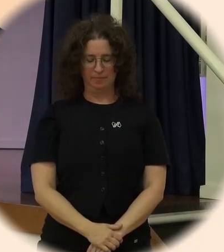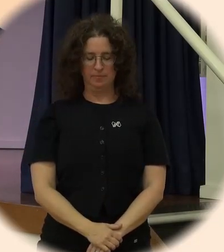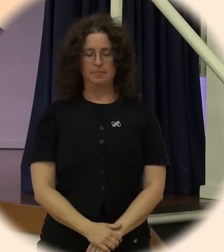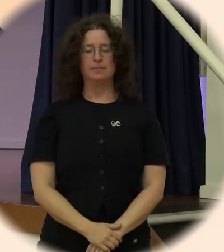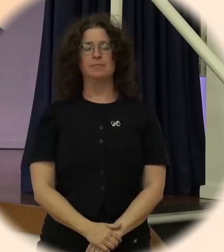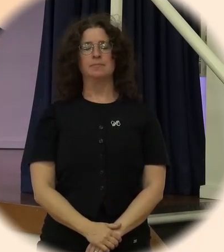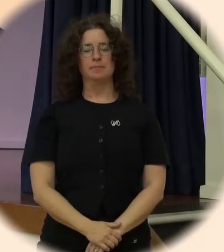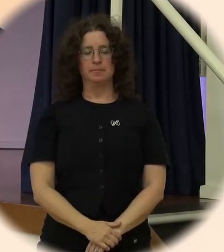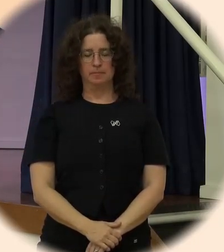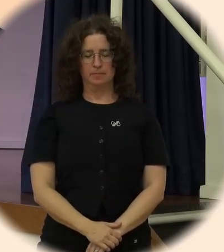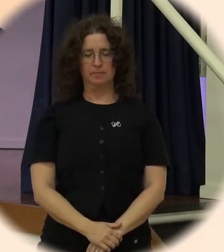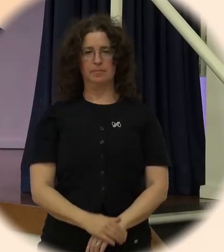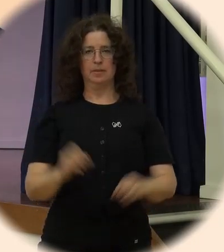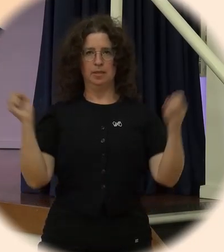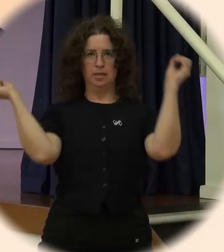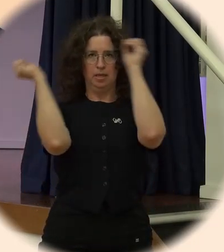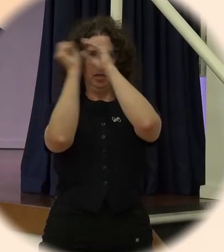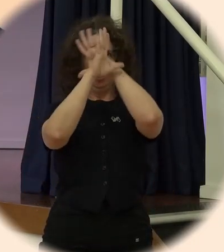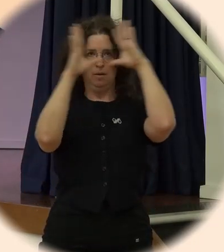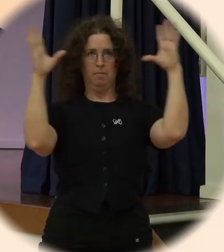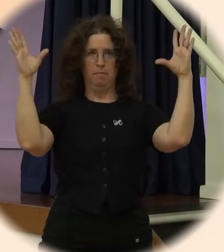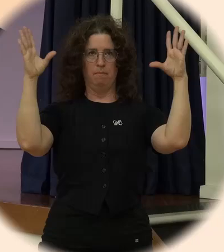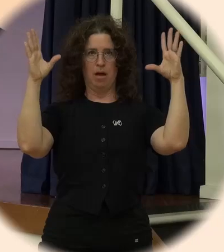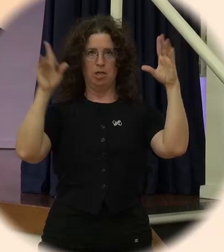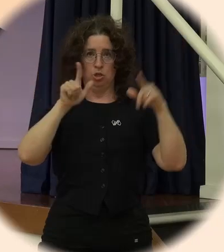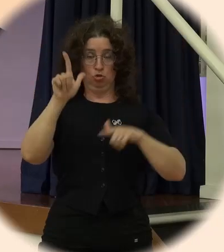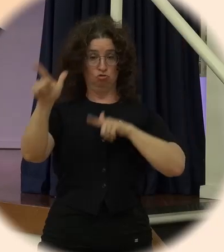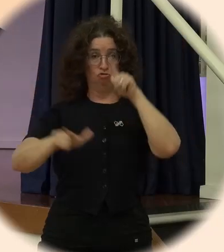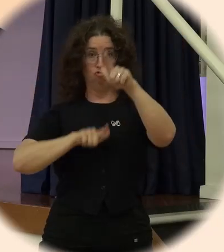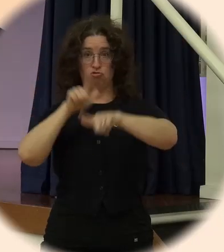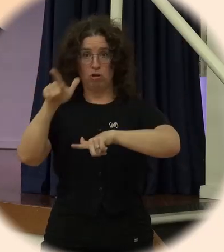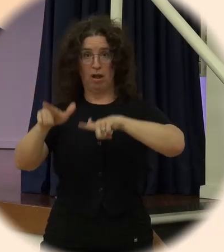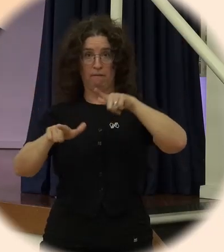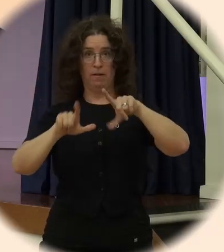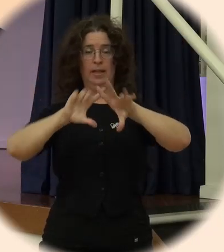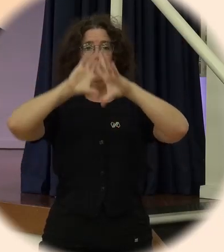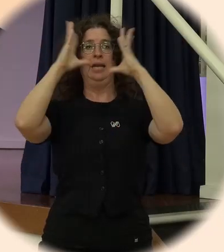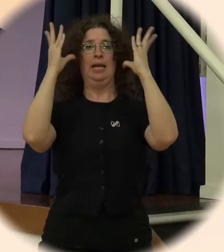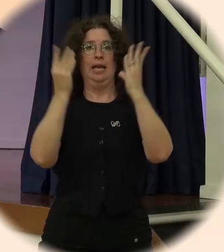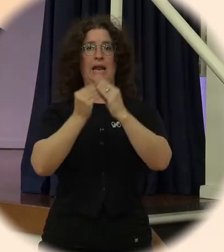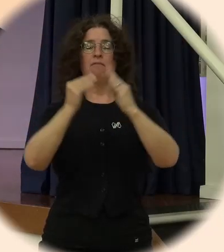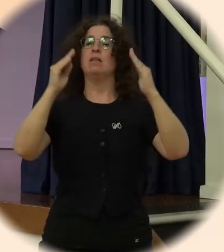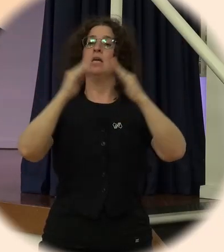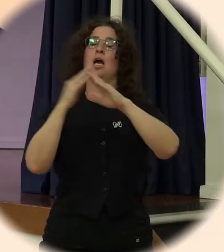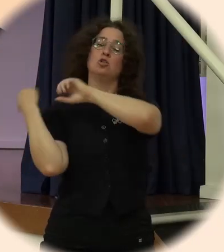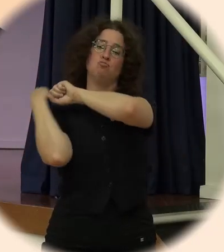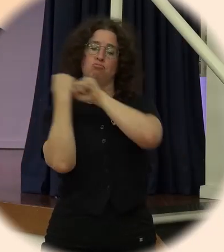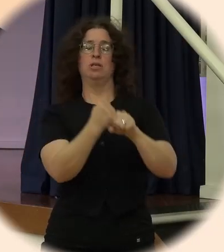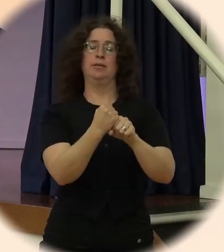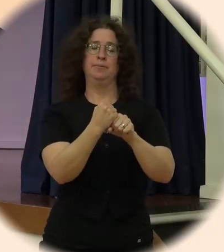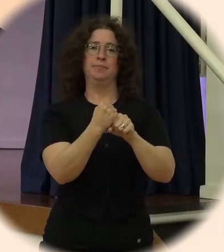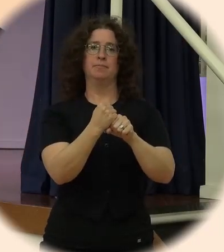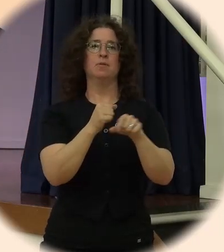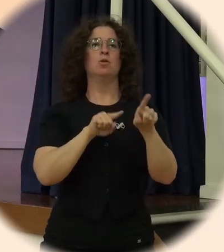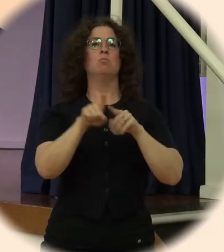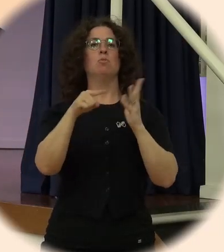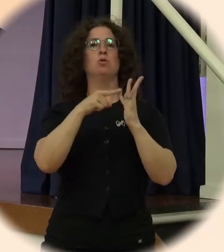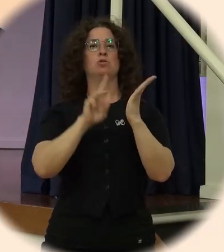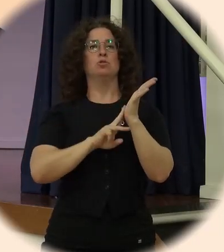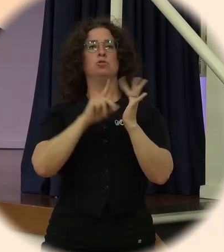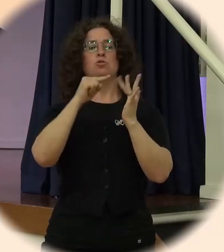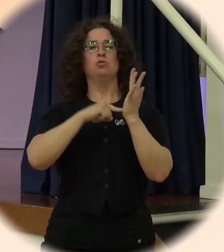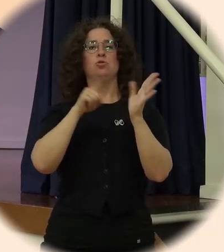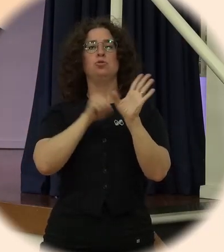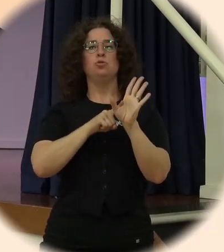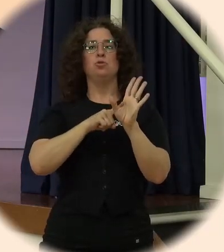Imagine if every time you packed for a trip, you had to carry your entire house with you. That's what most Unity projects do with assets, until